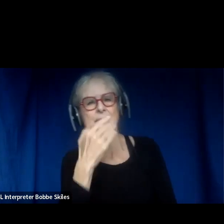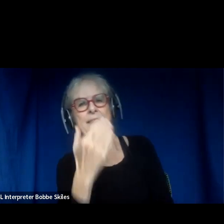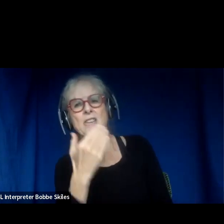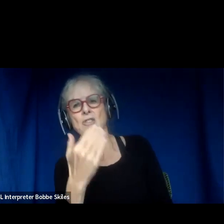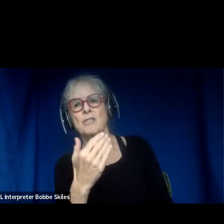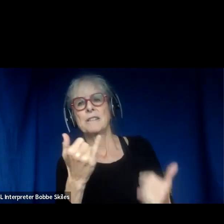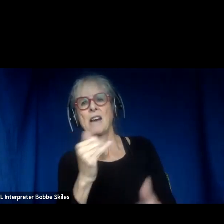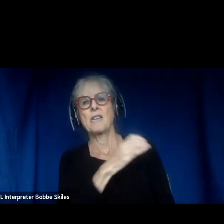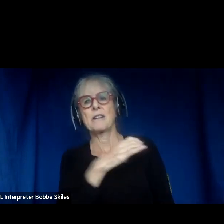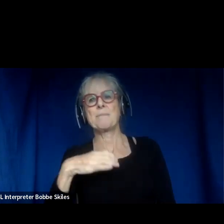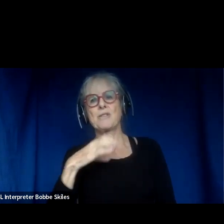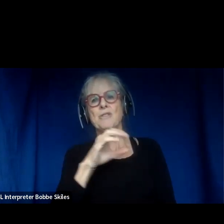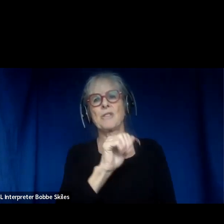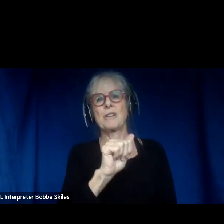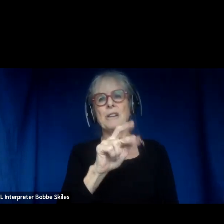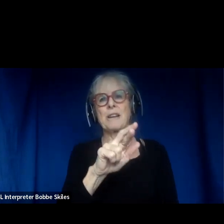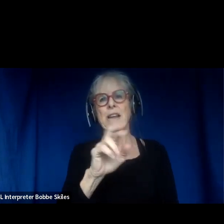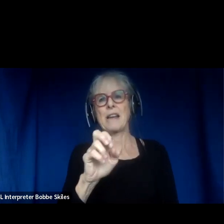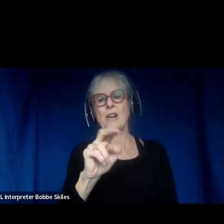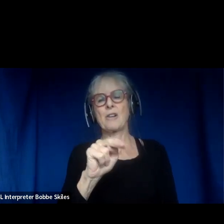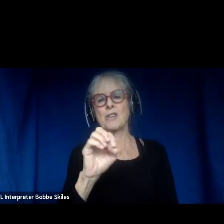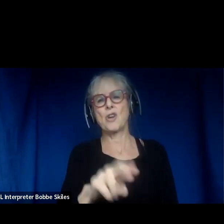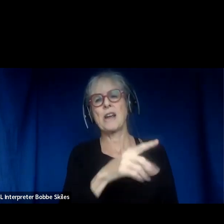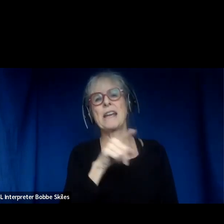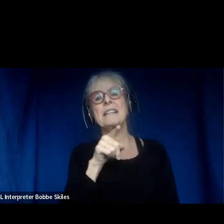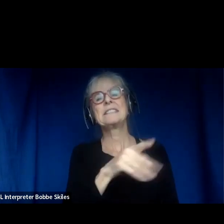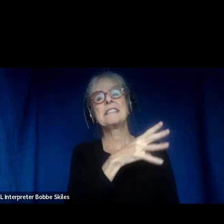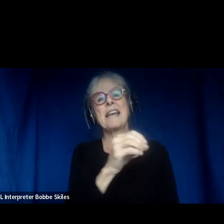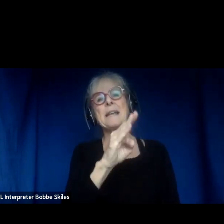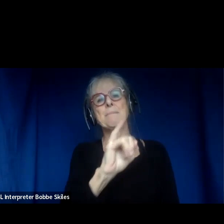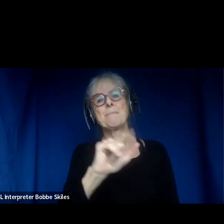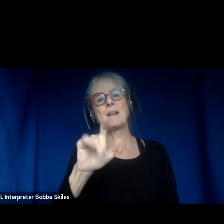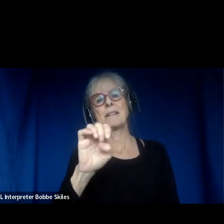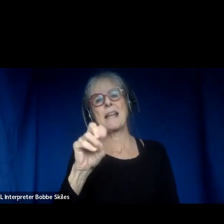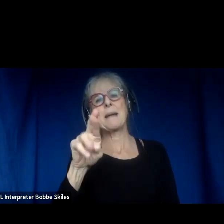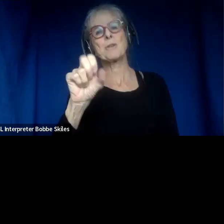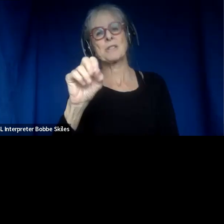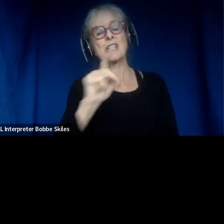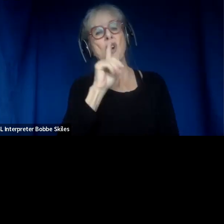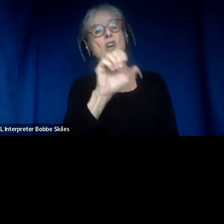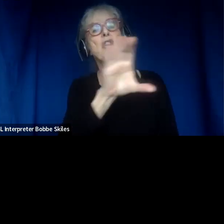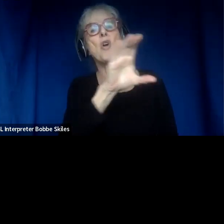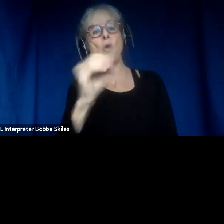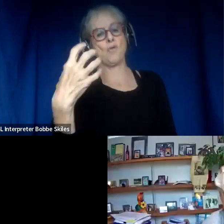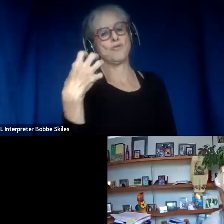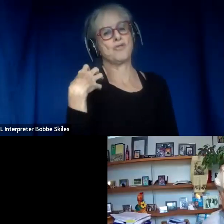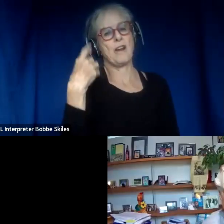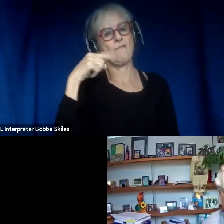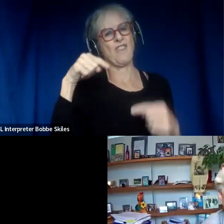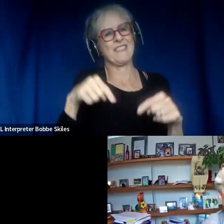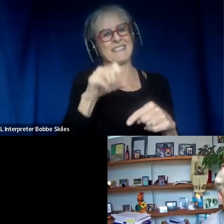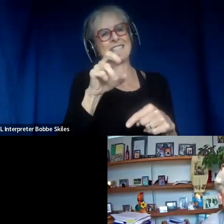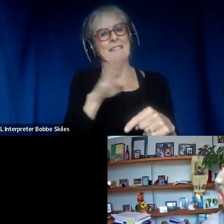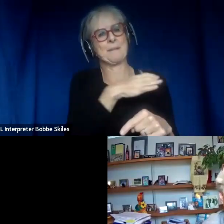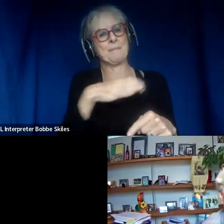Arner. She and Bill Emerson are the co-chairs of this subcommittee. So Aaron, thank you so much for your testimony.